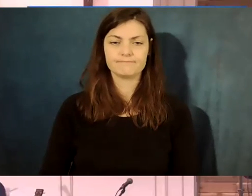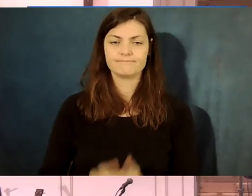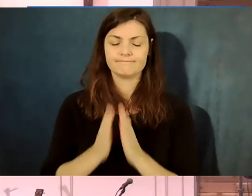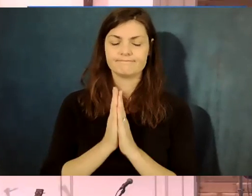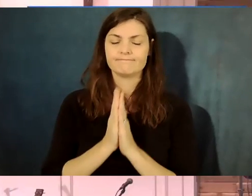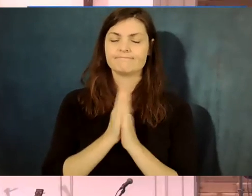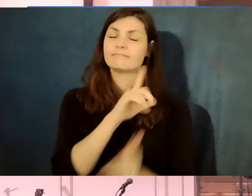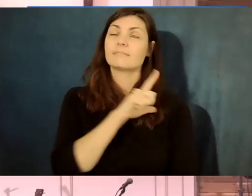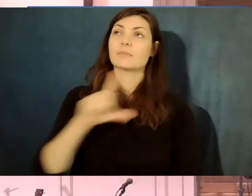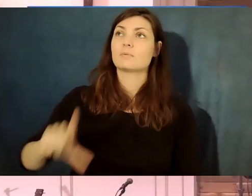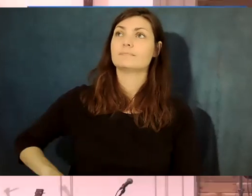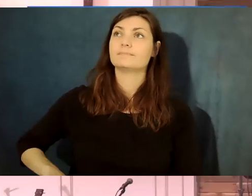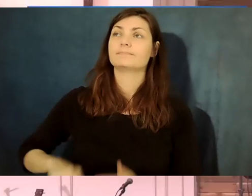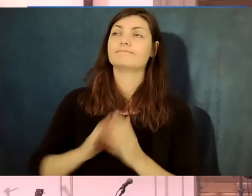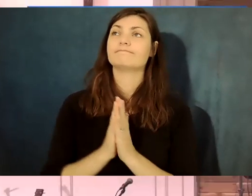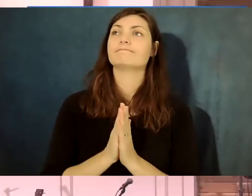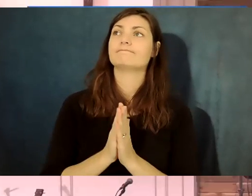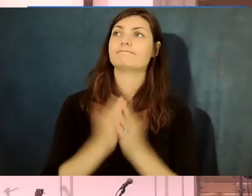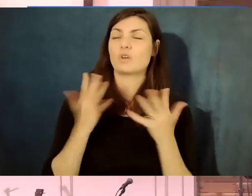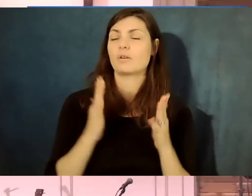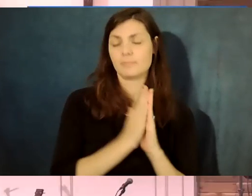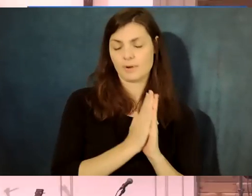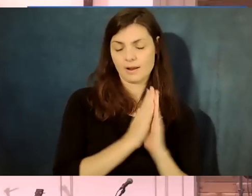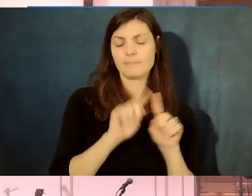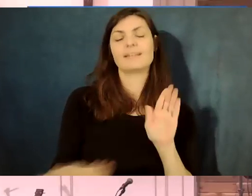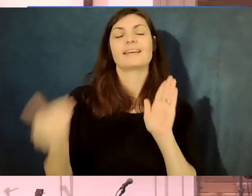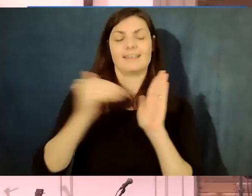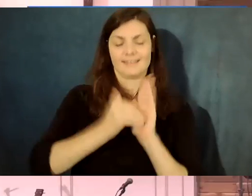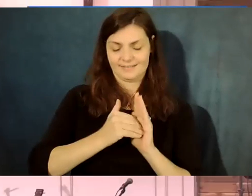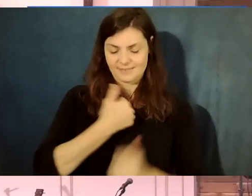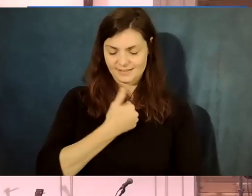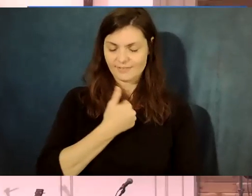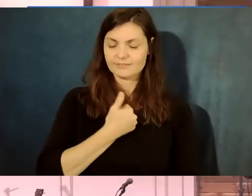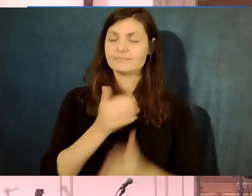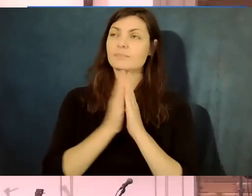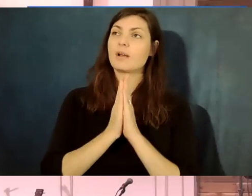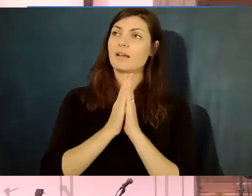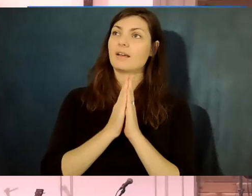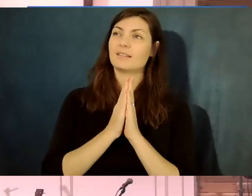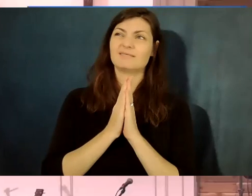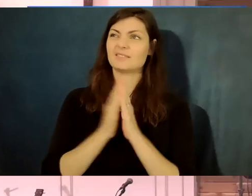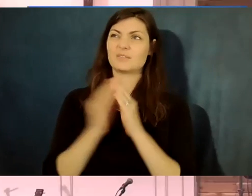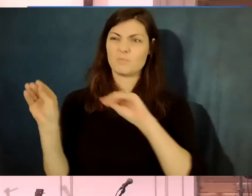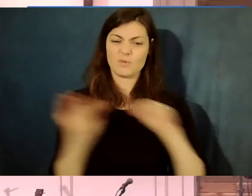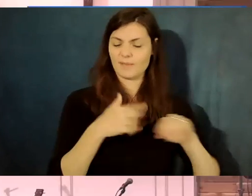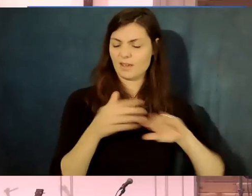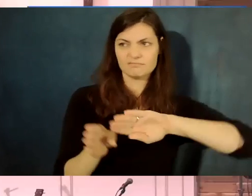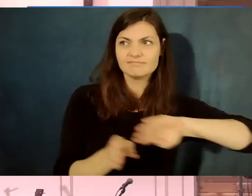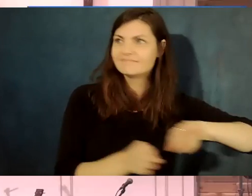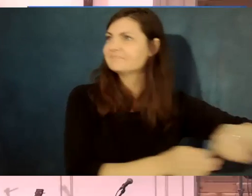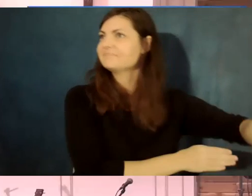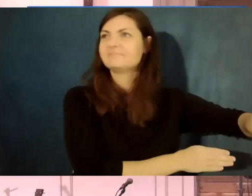Lord, it was already prayed, but I pray it over myself. I pray that I would get out of the way